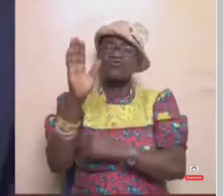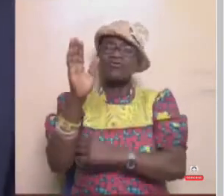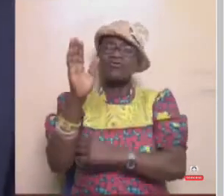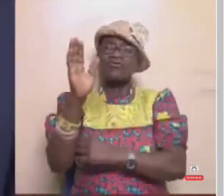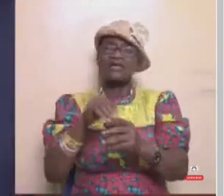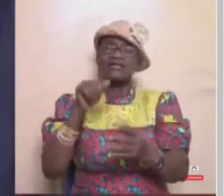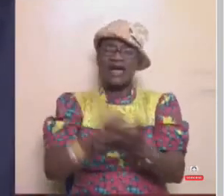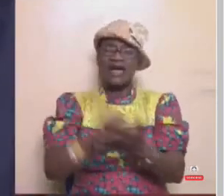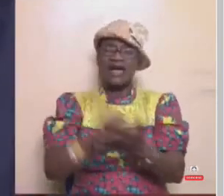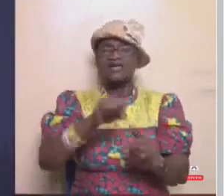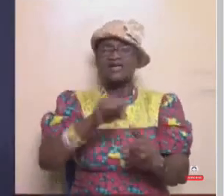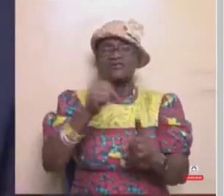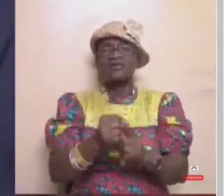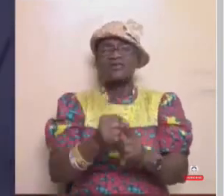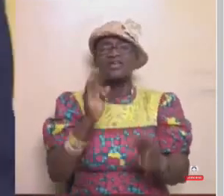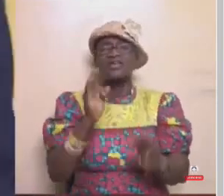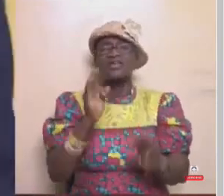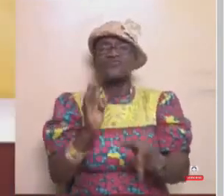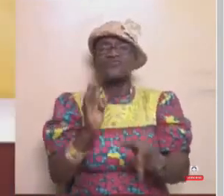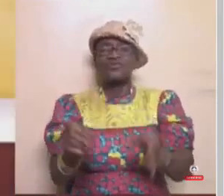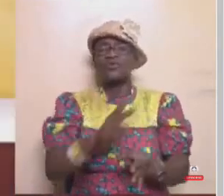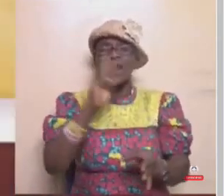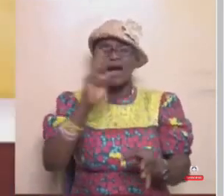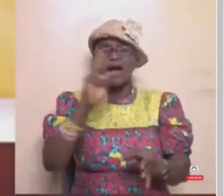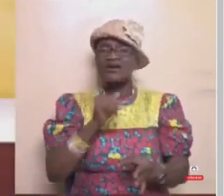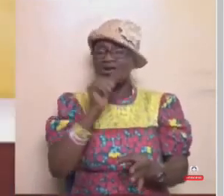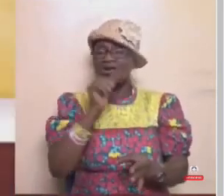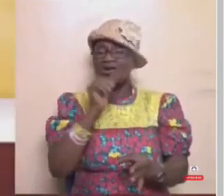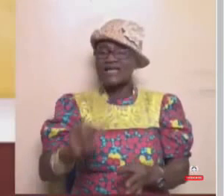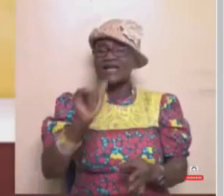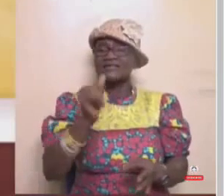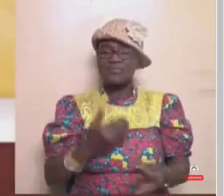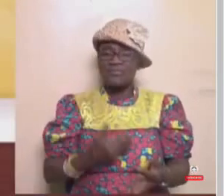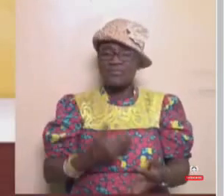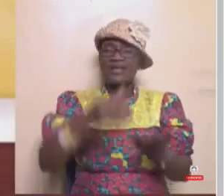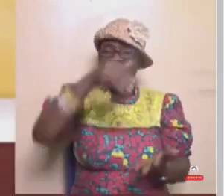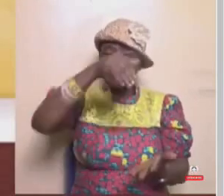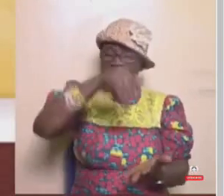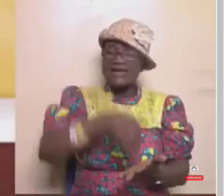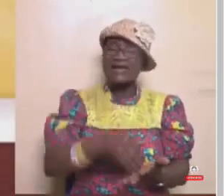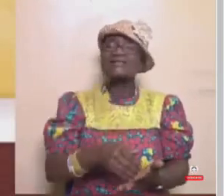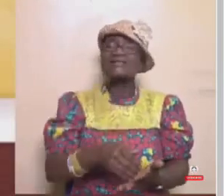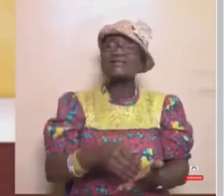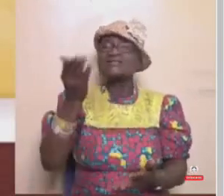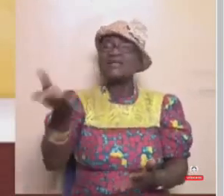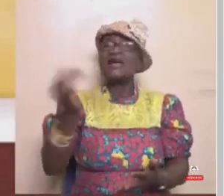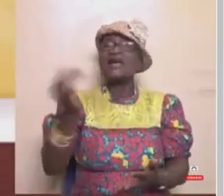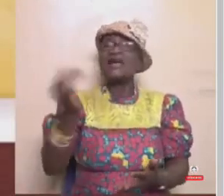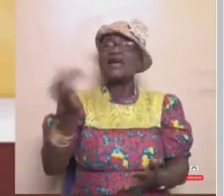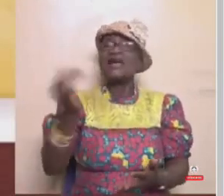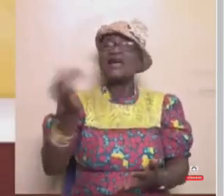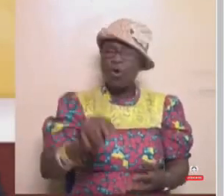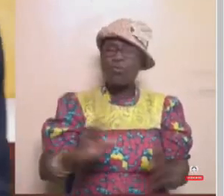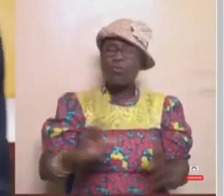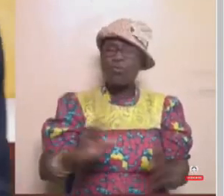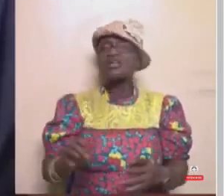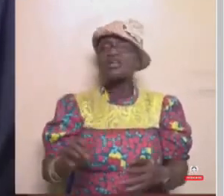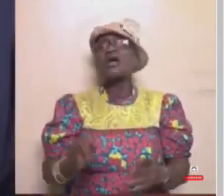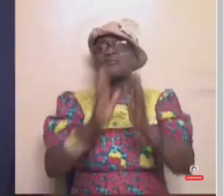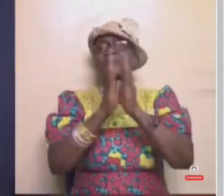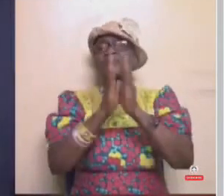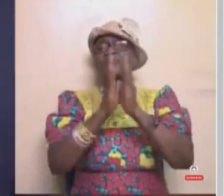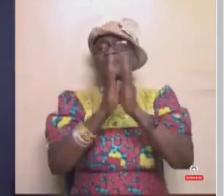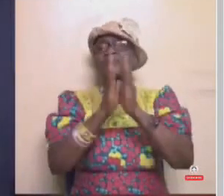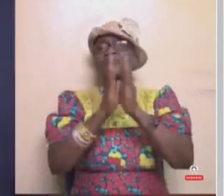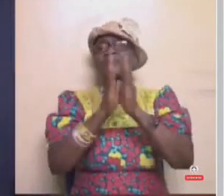born again, there is no amount of prayer you can pray that God will change that situation. For situation to